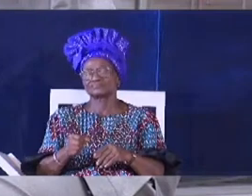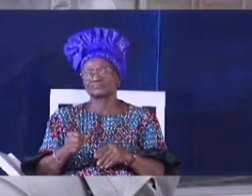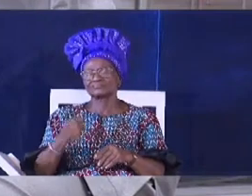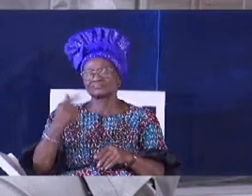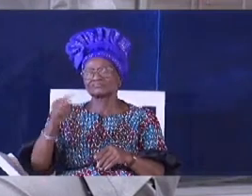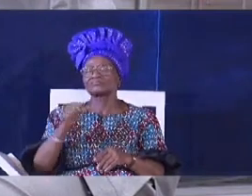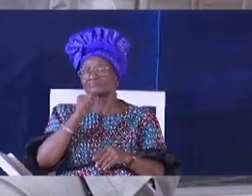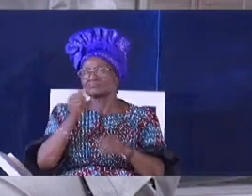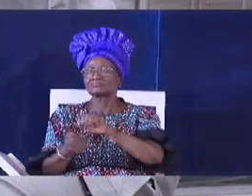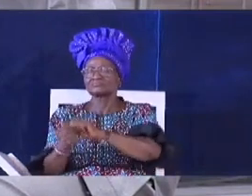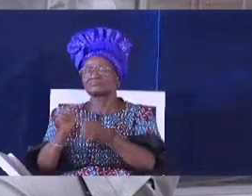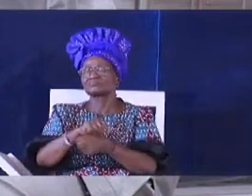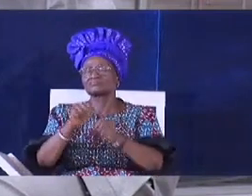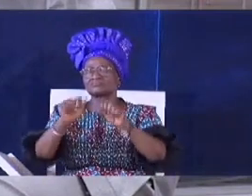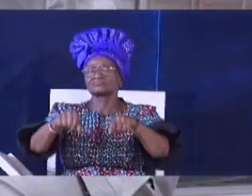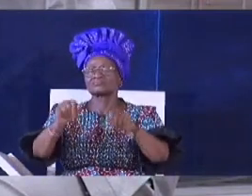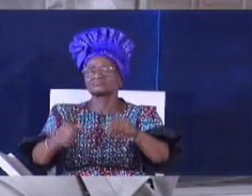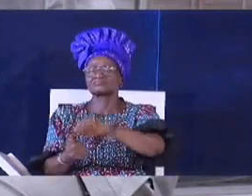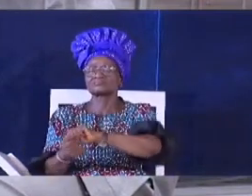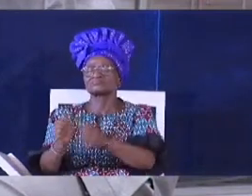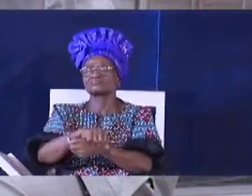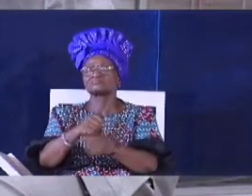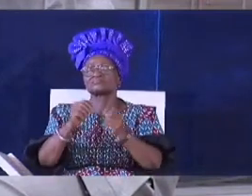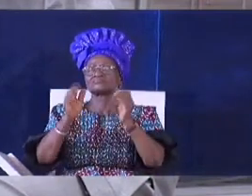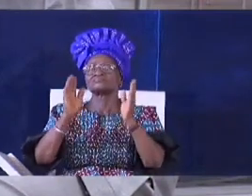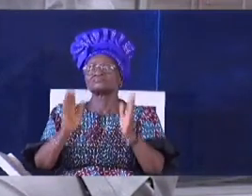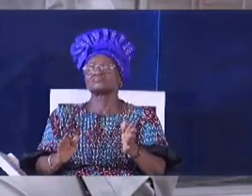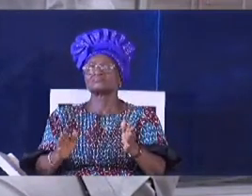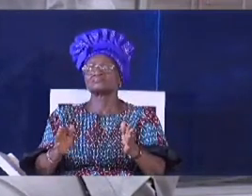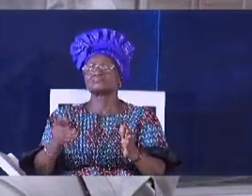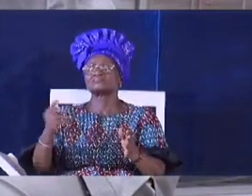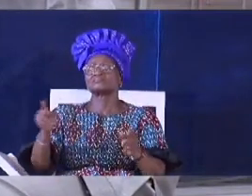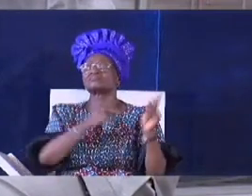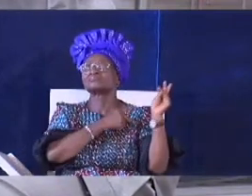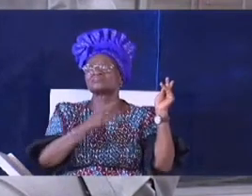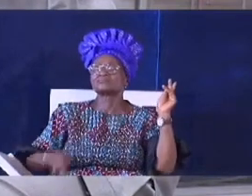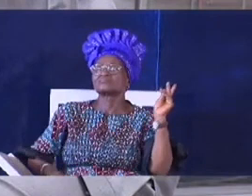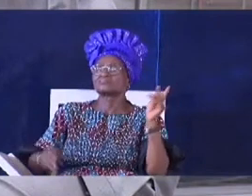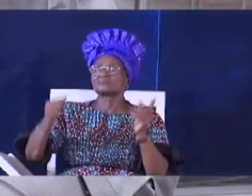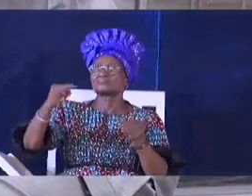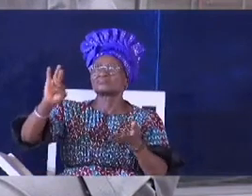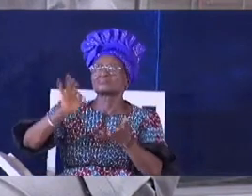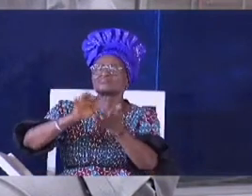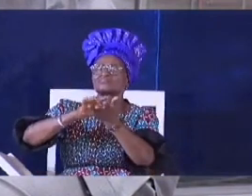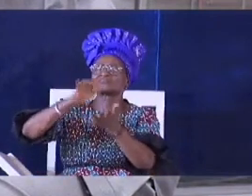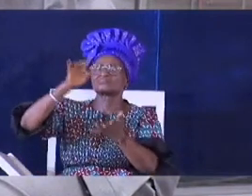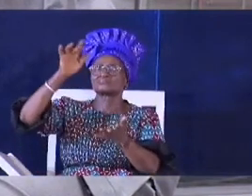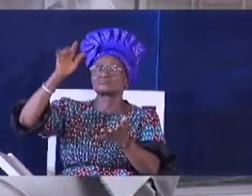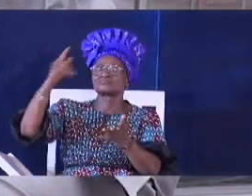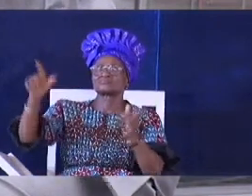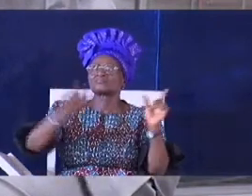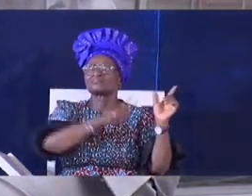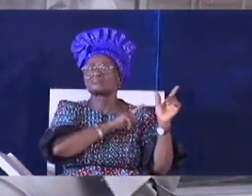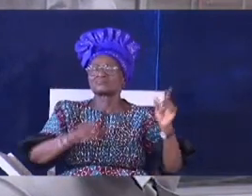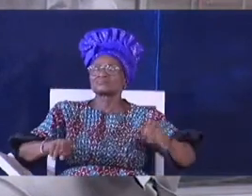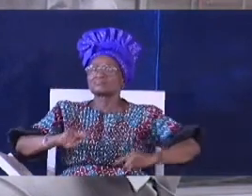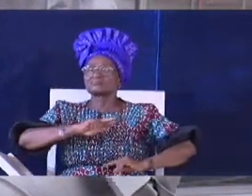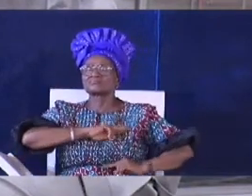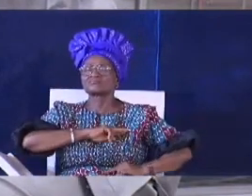the Unchangeable Changer, the King of Glory, the Lord of